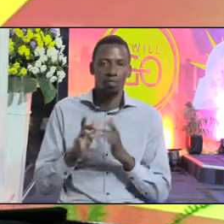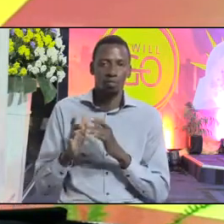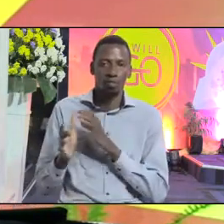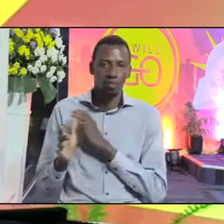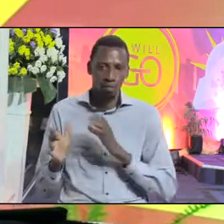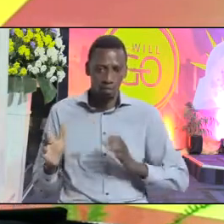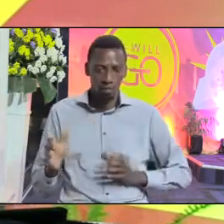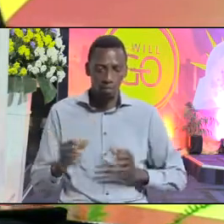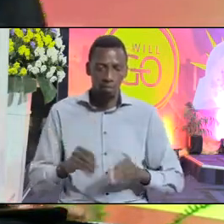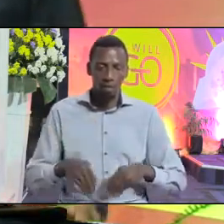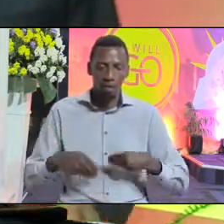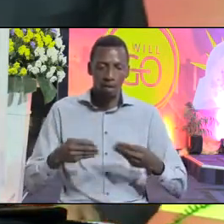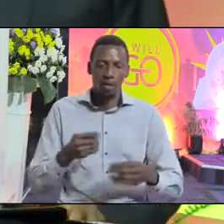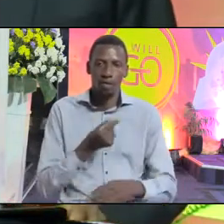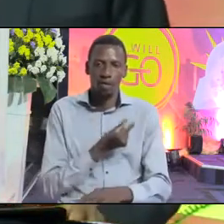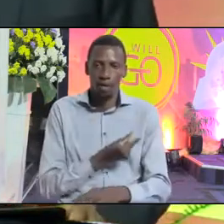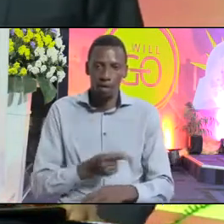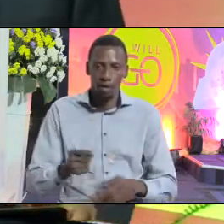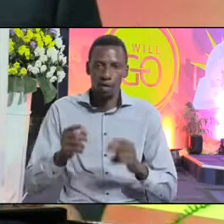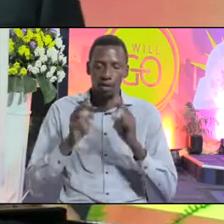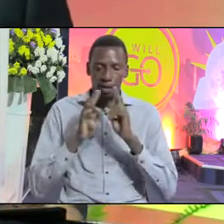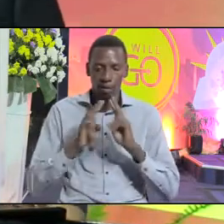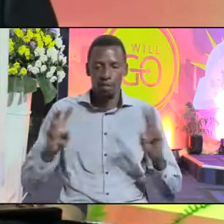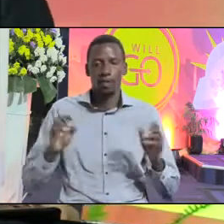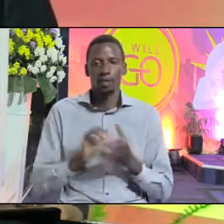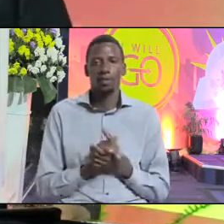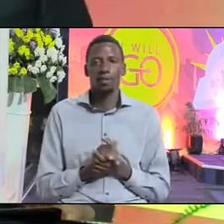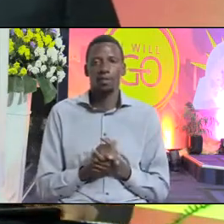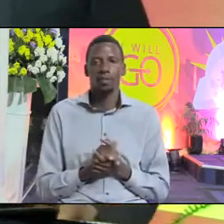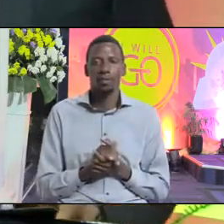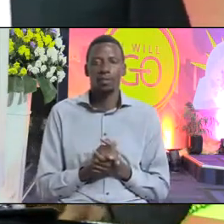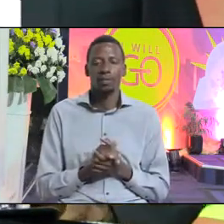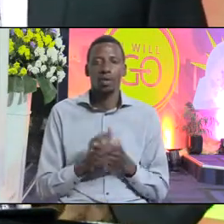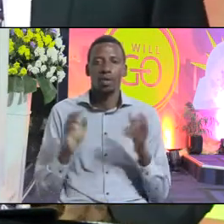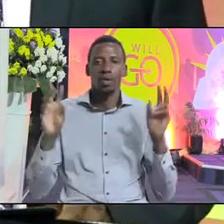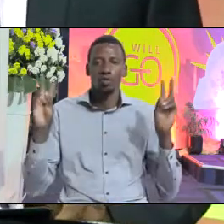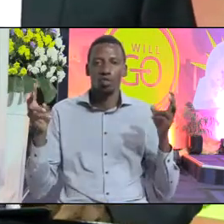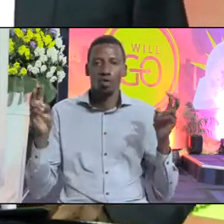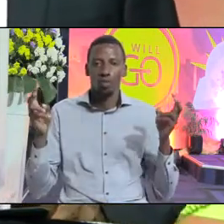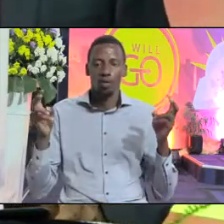grace and peace. I've given title to what I hope